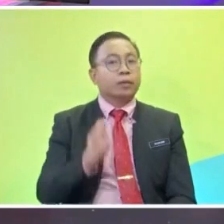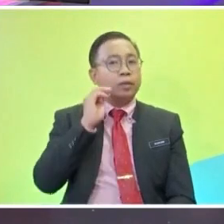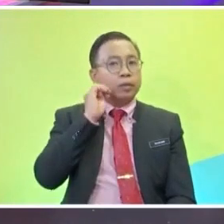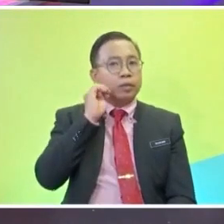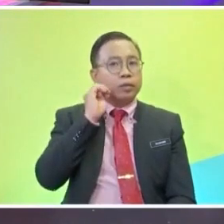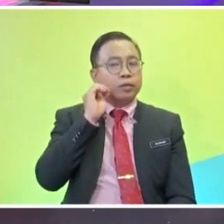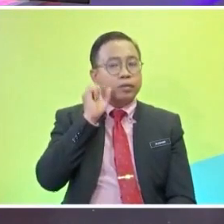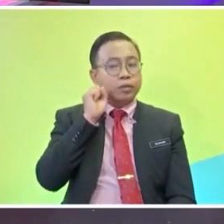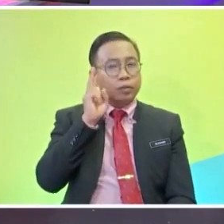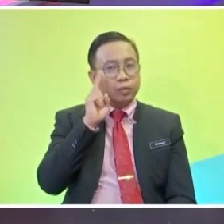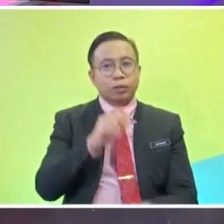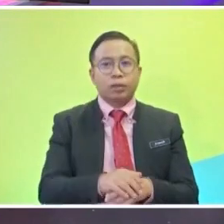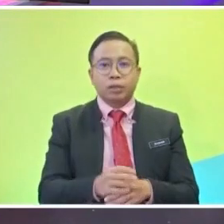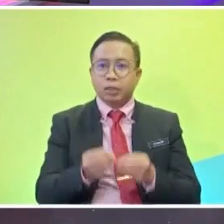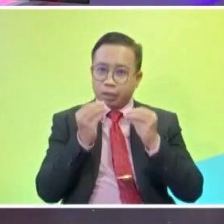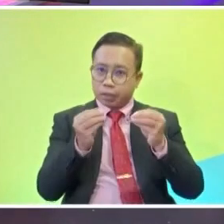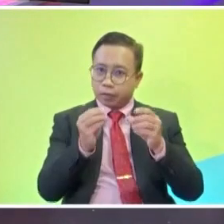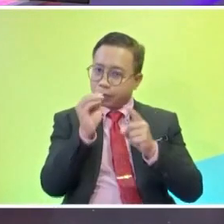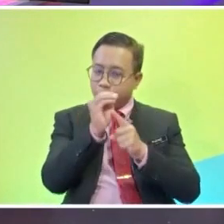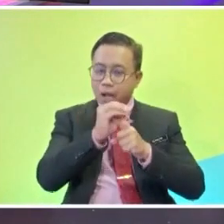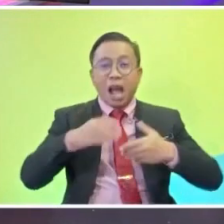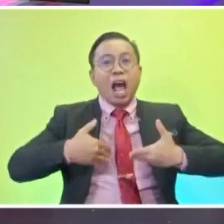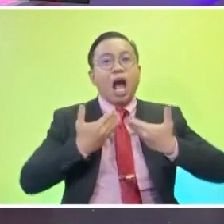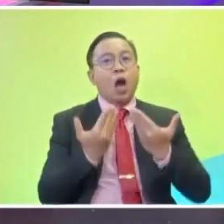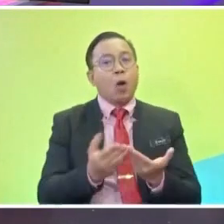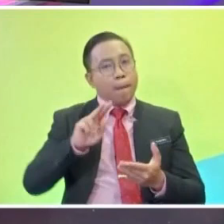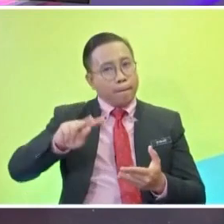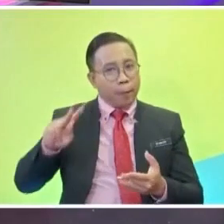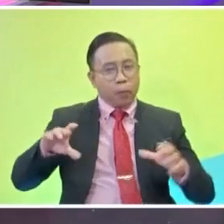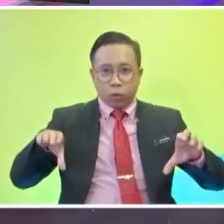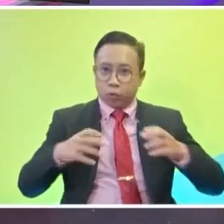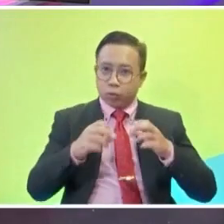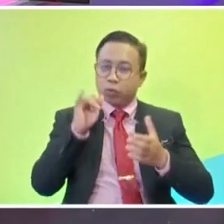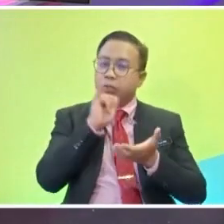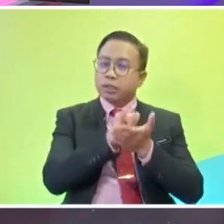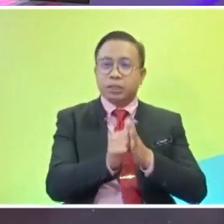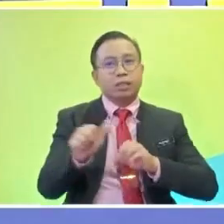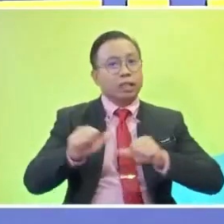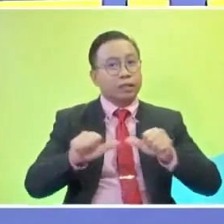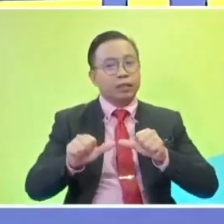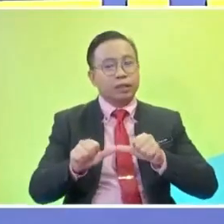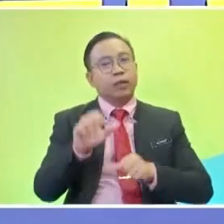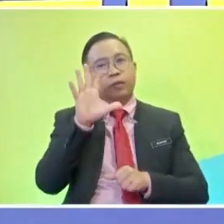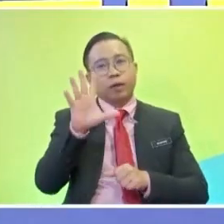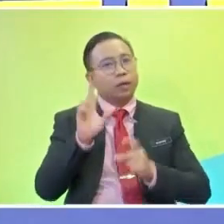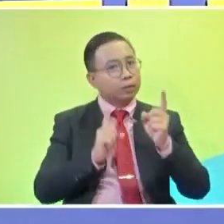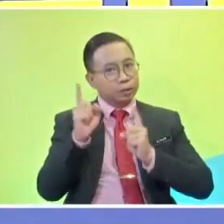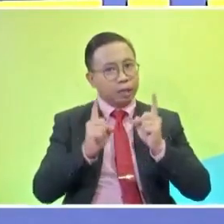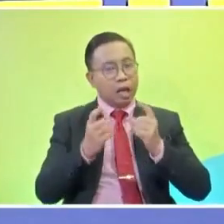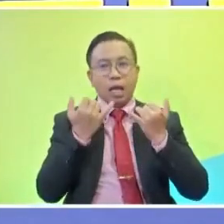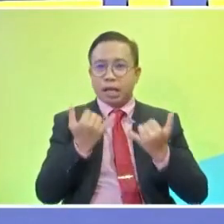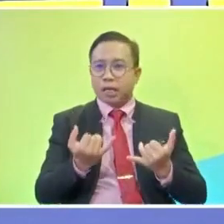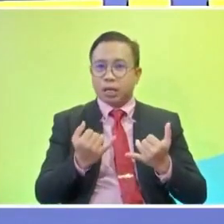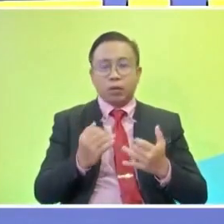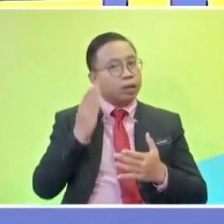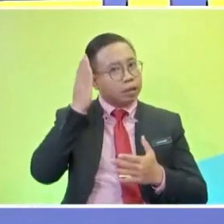maybe would you like to give some marks on how did our pupils do for this activity? So just now they got 5 stars. Now